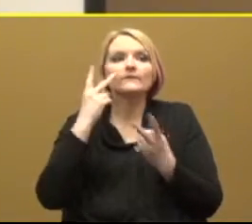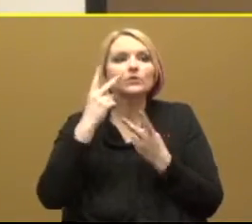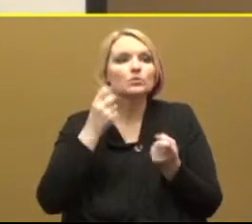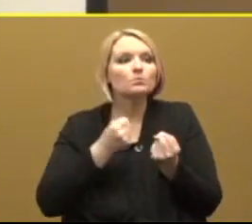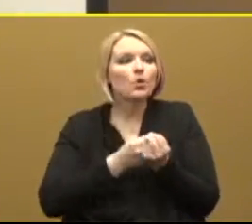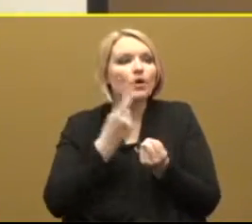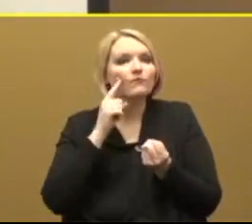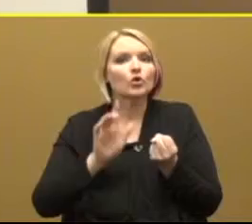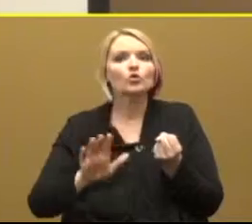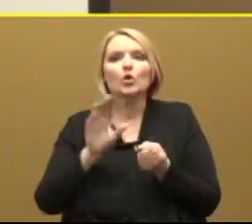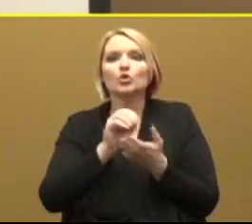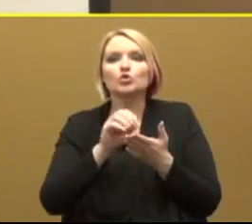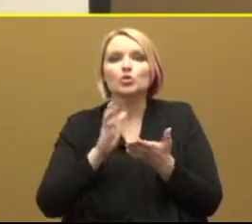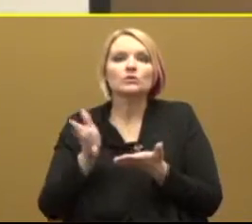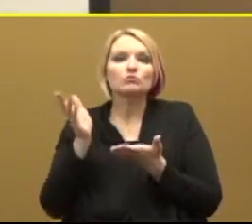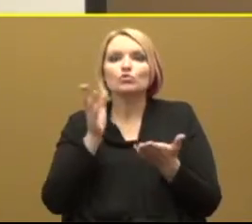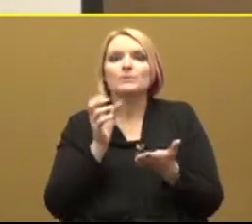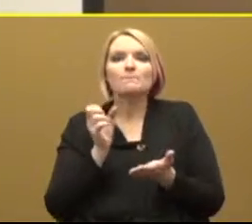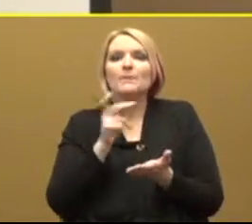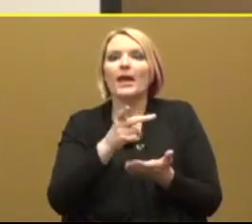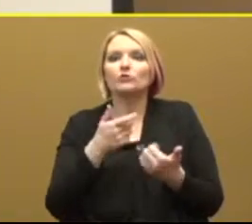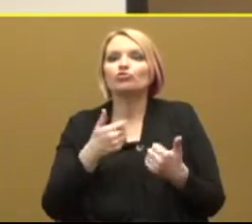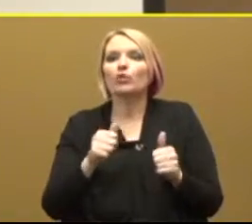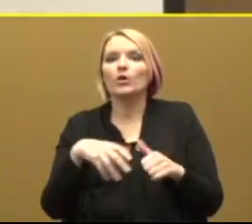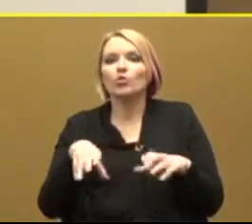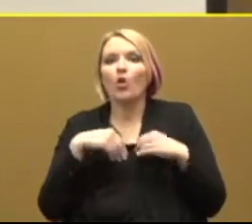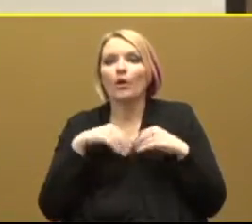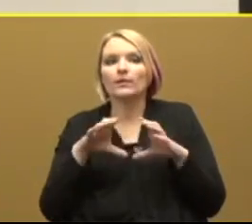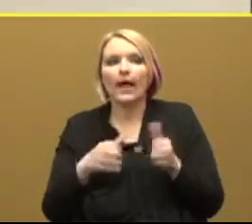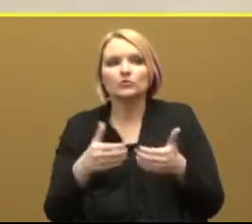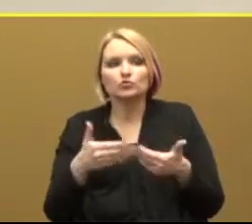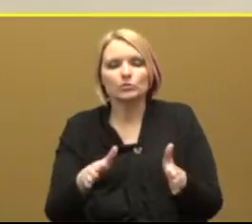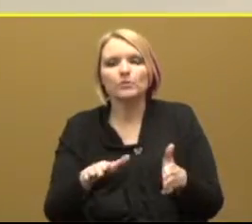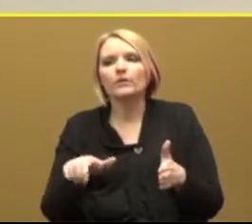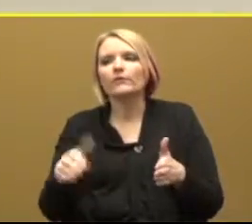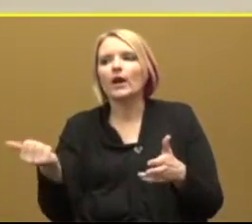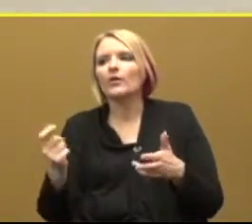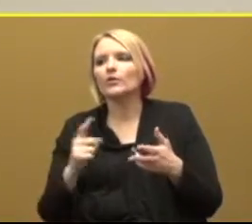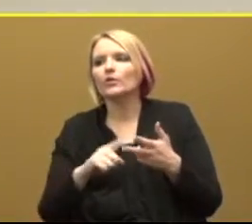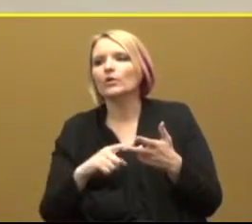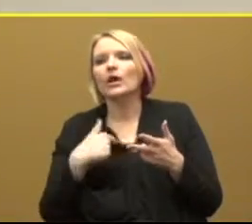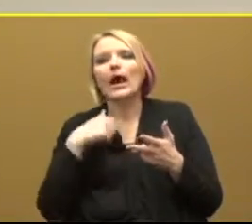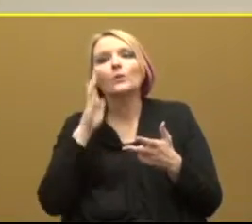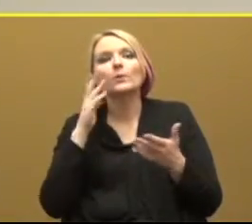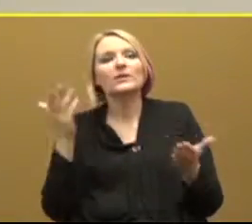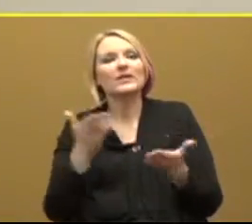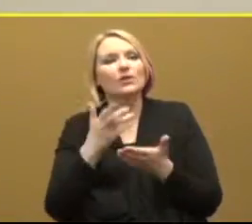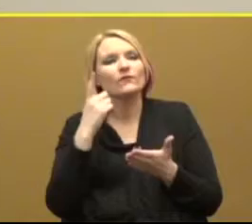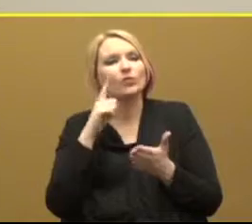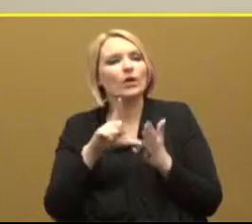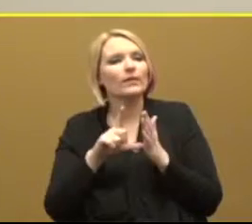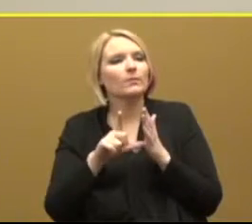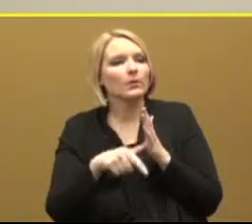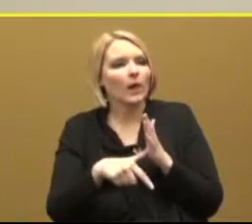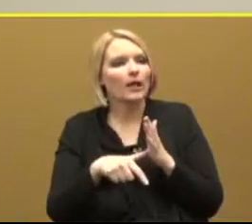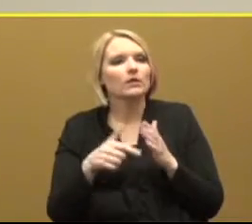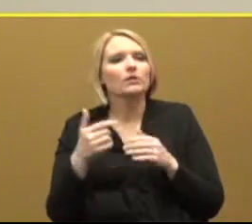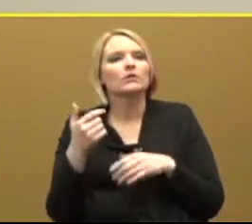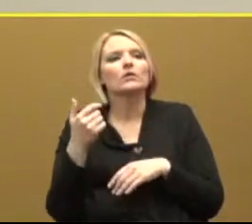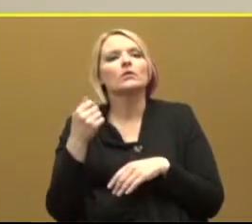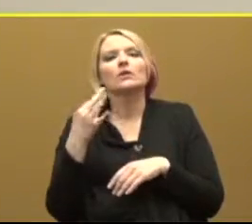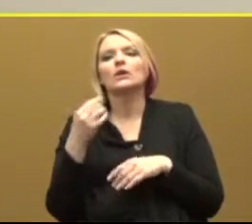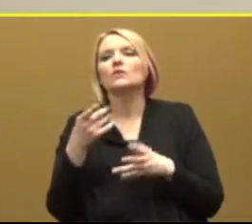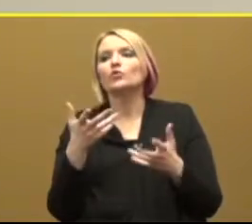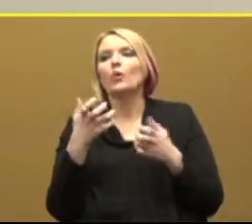supports for your students to take back and try in your classrooms. The other piece is that I will be here for a little while longer if you